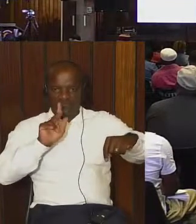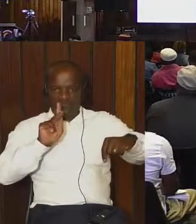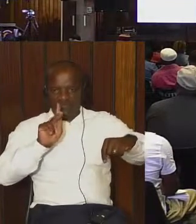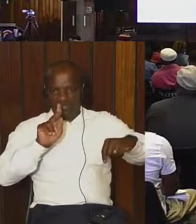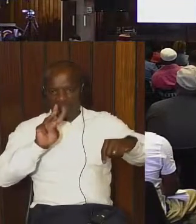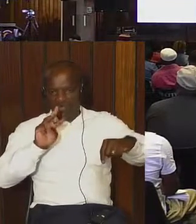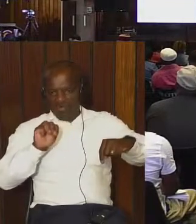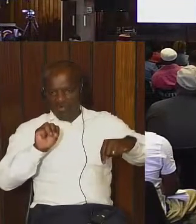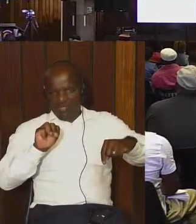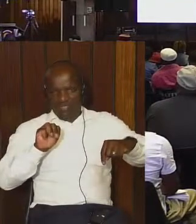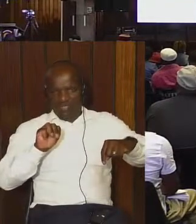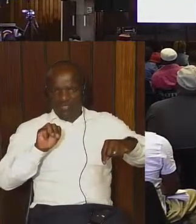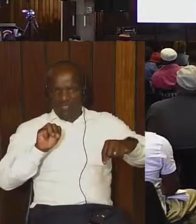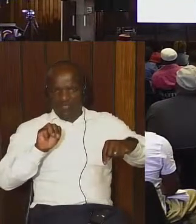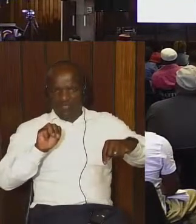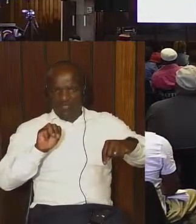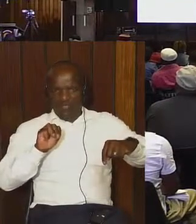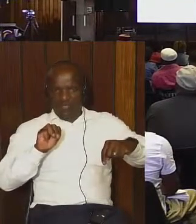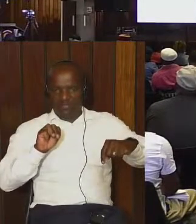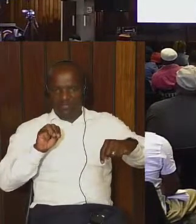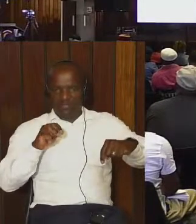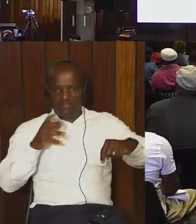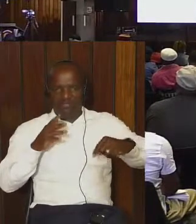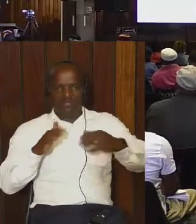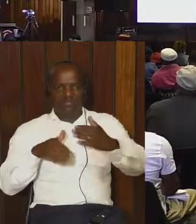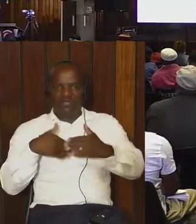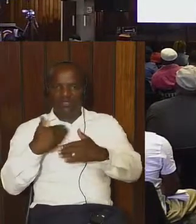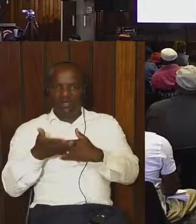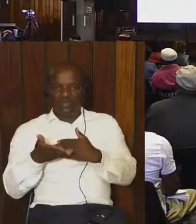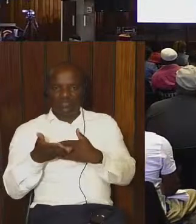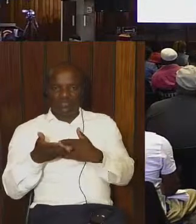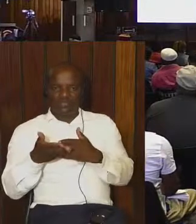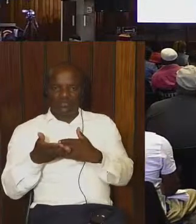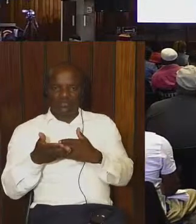we actually, after there